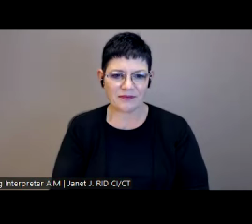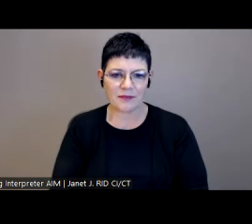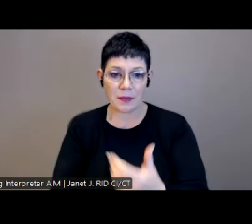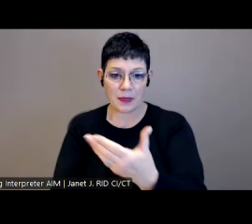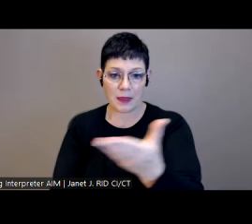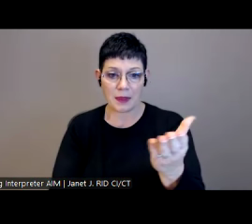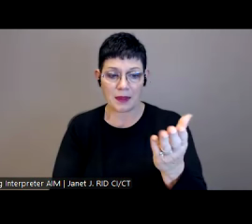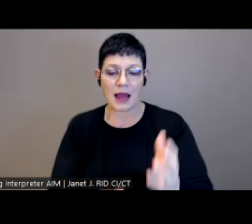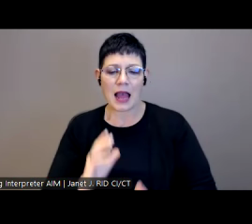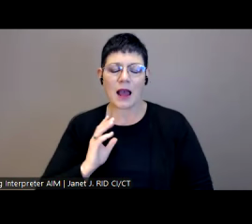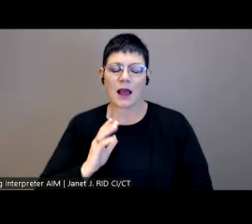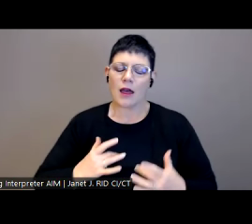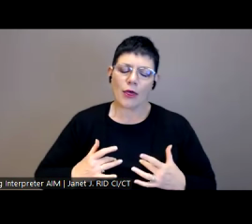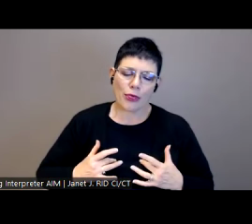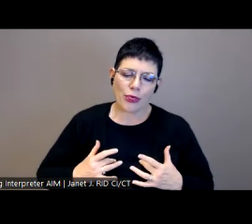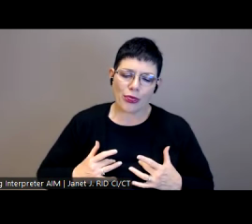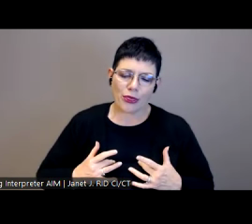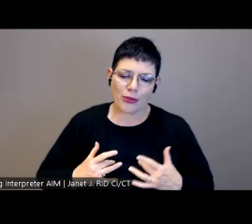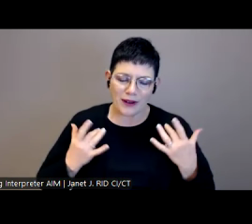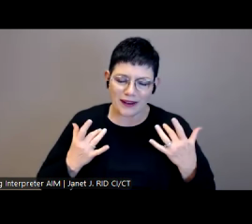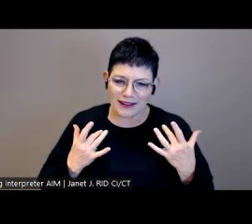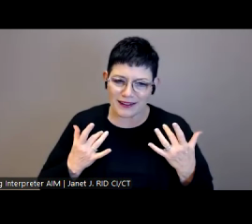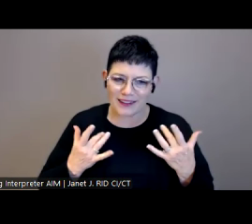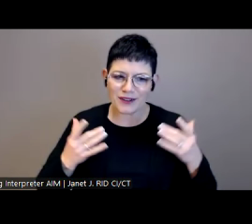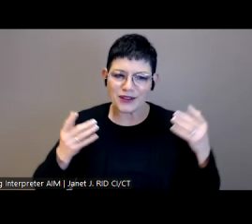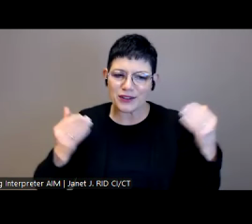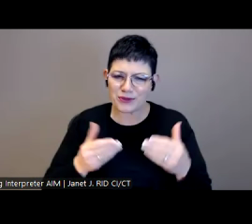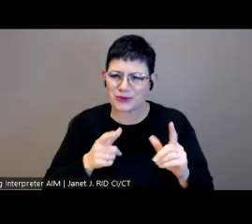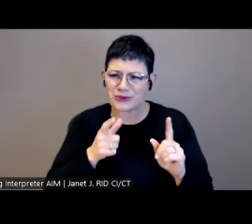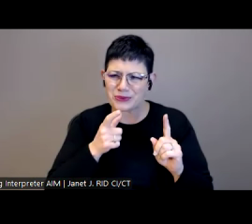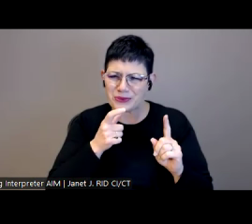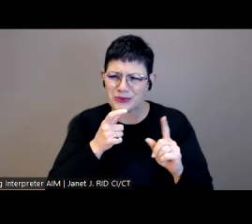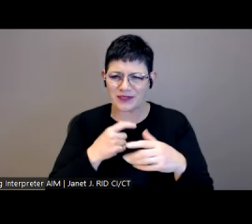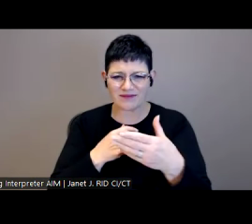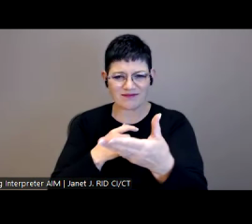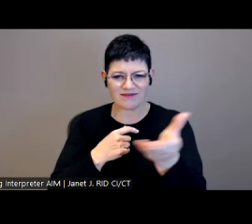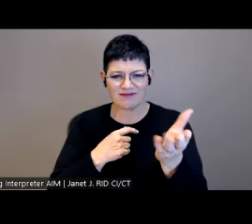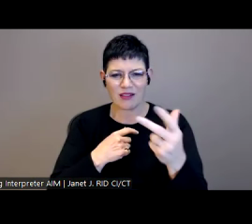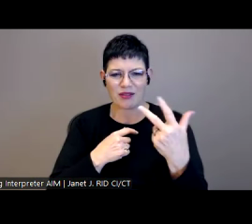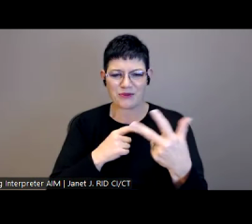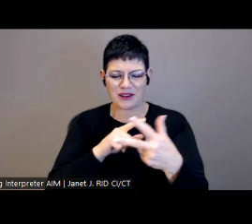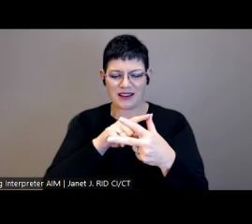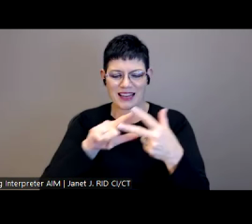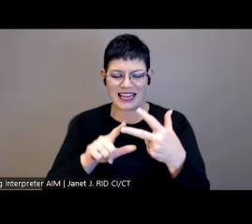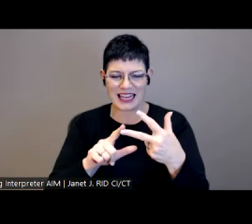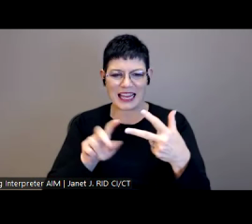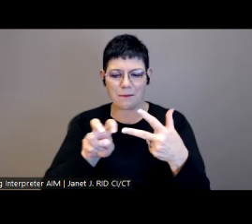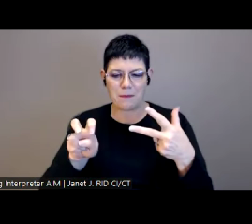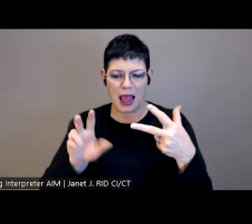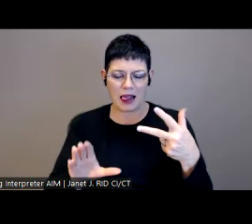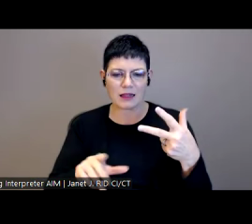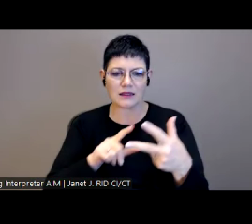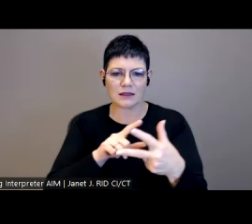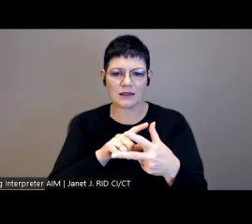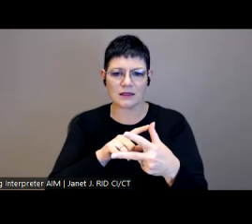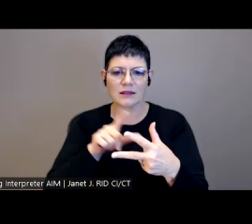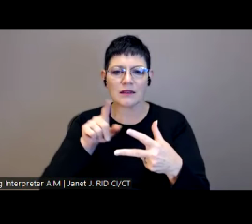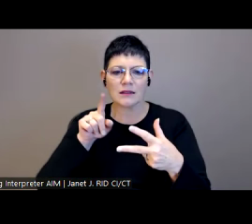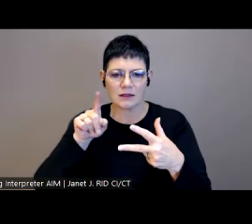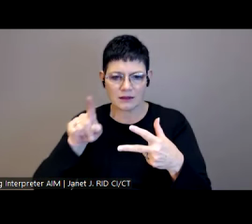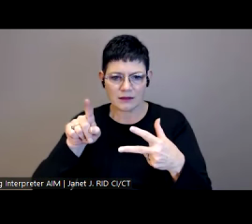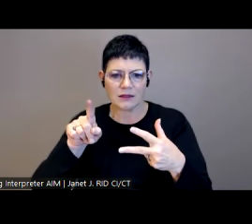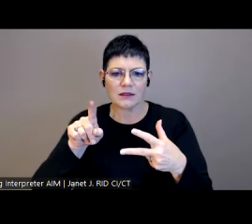So it is my pleasure to introduce to you today's panelists. Principal of Collective